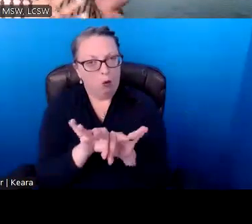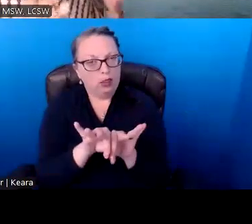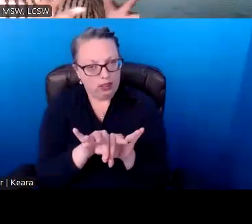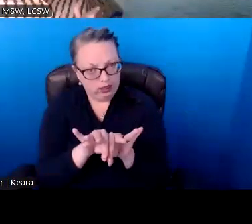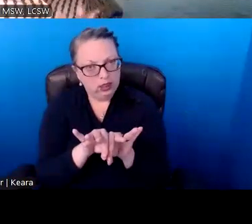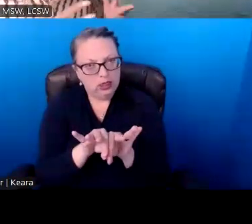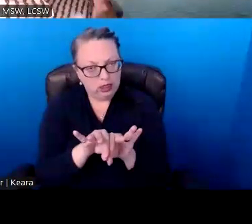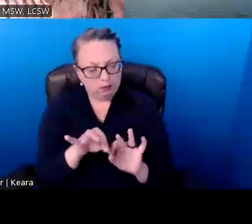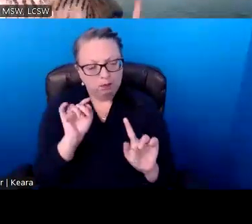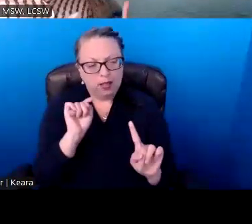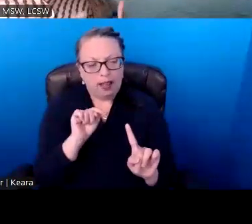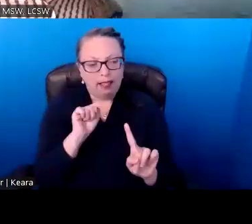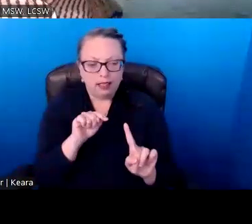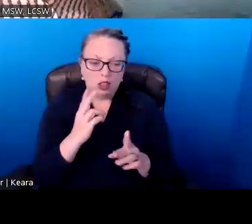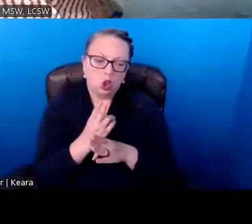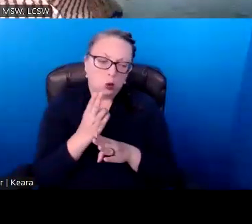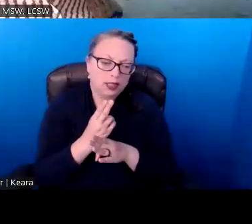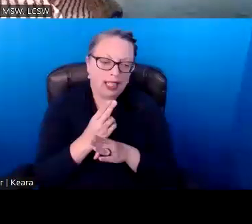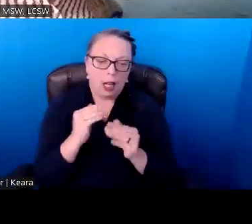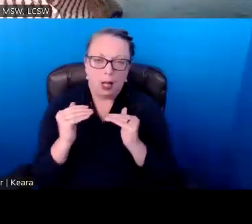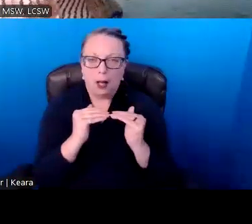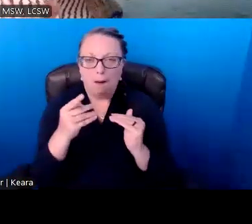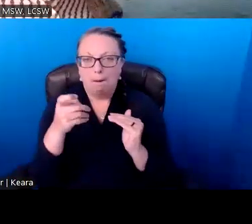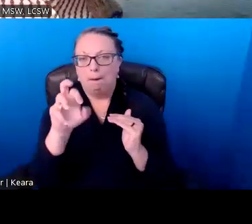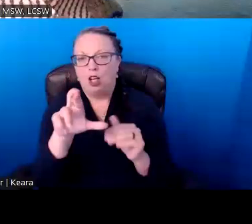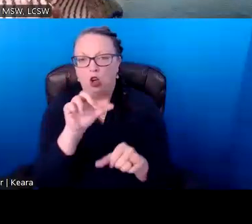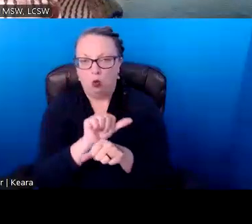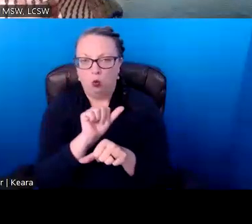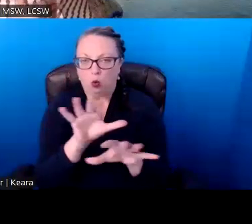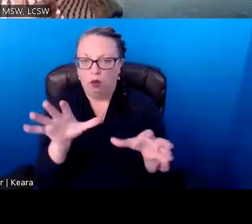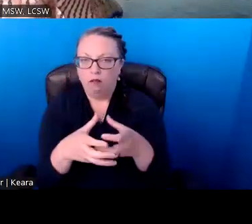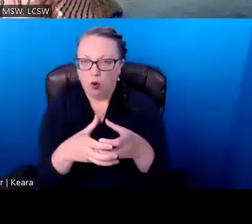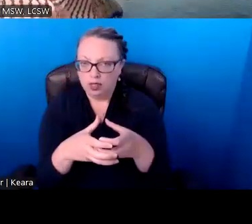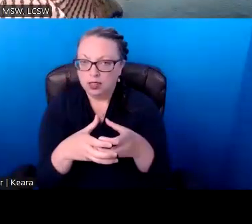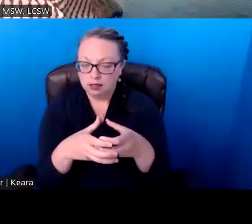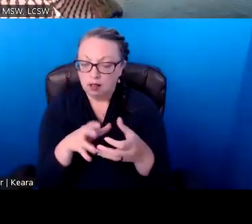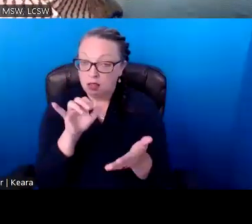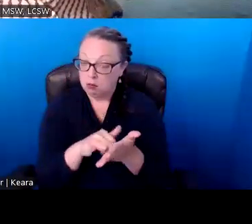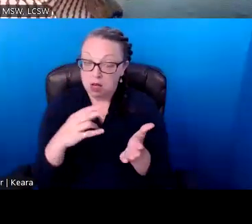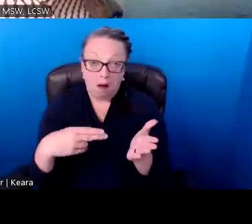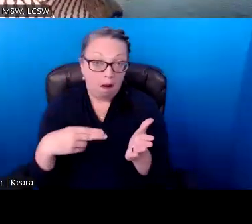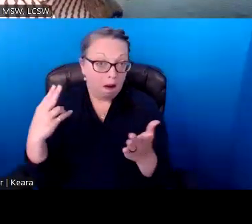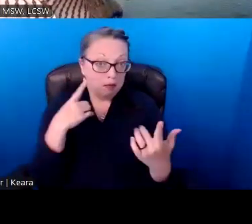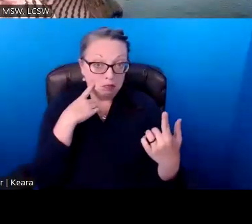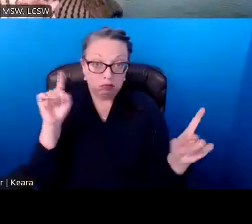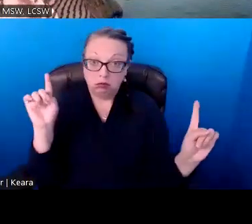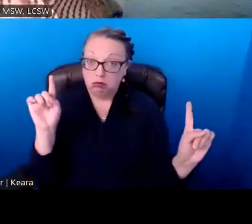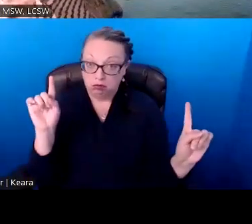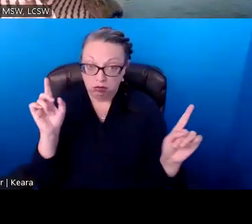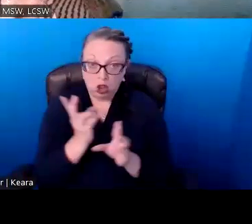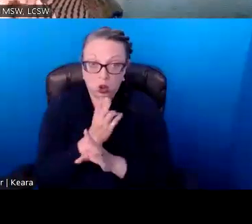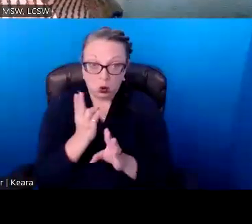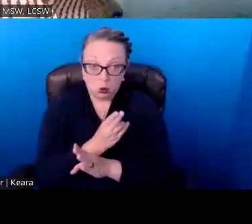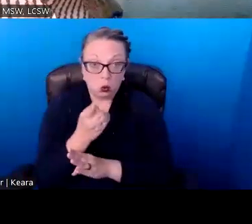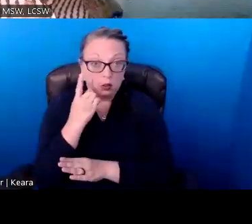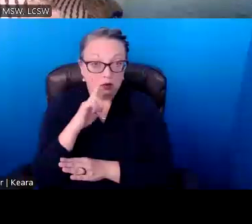This has really, using a peer workforce has been highly successfully utilized in what we call